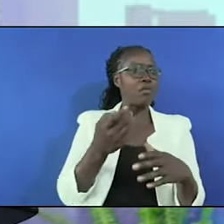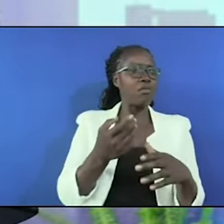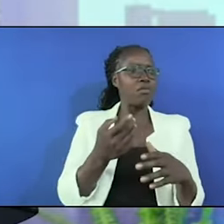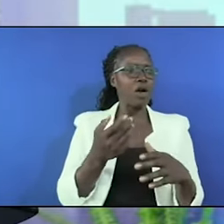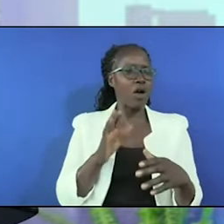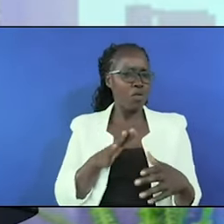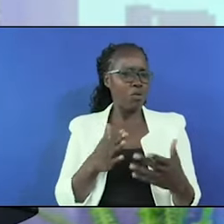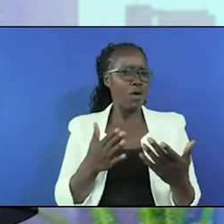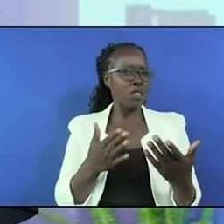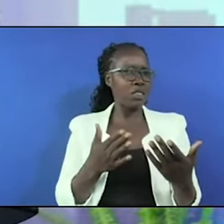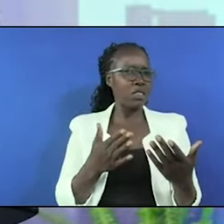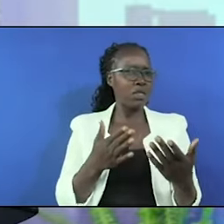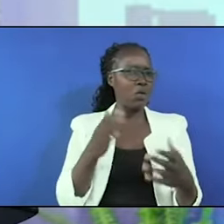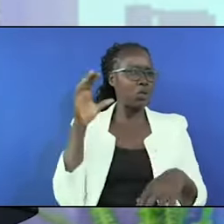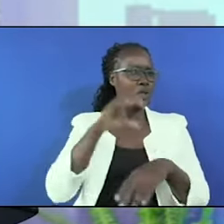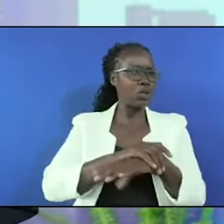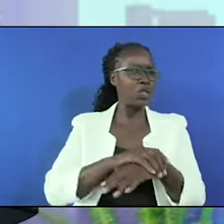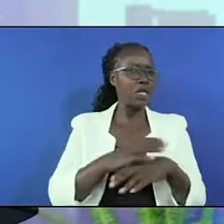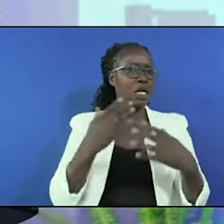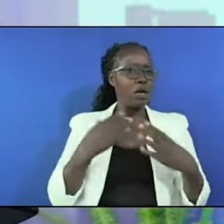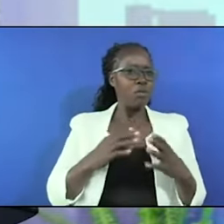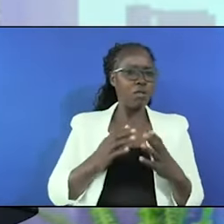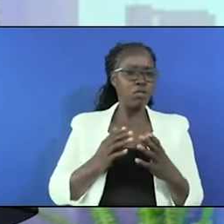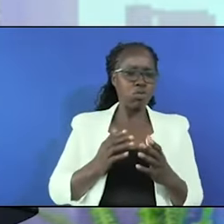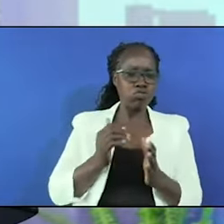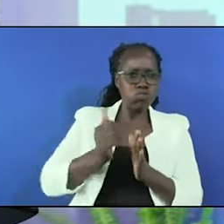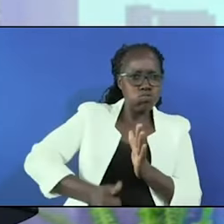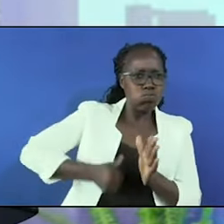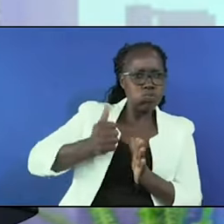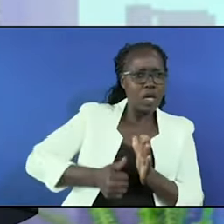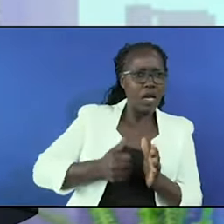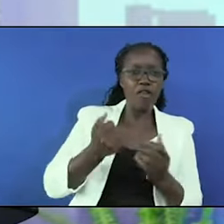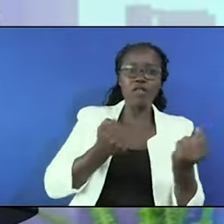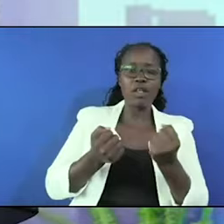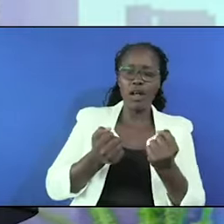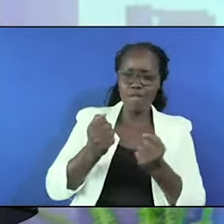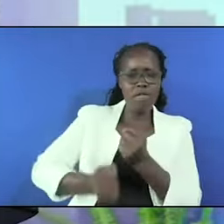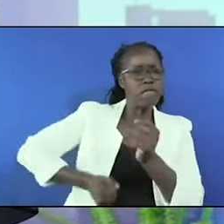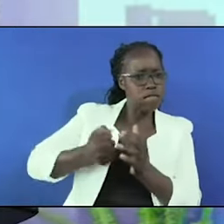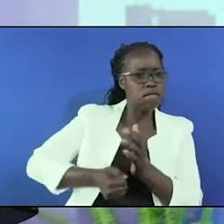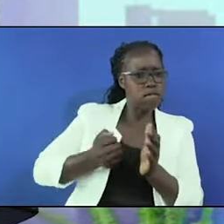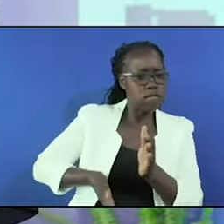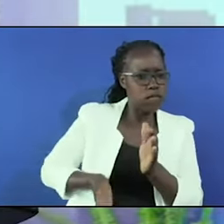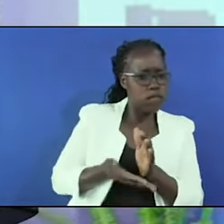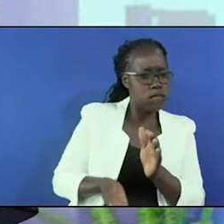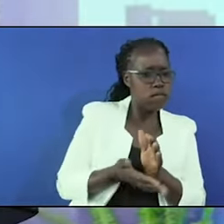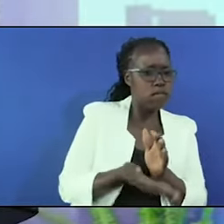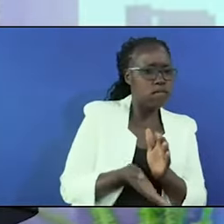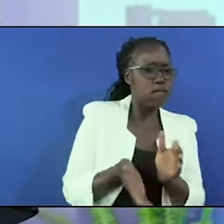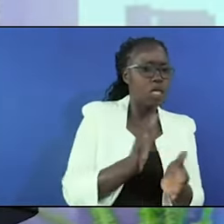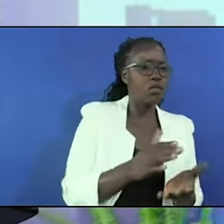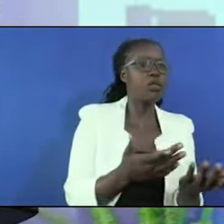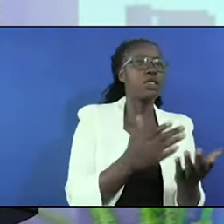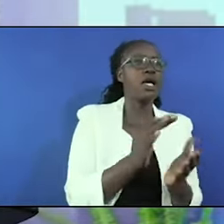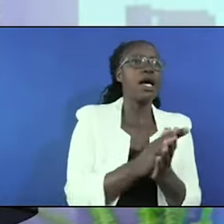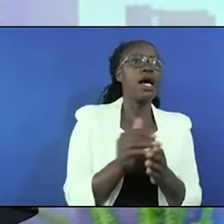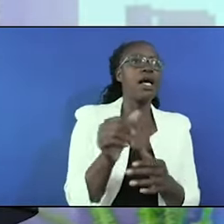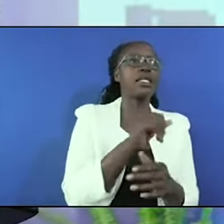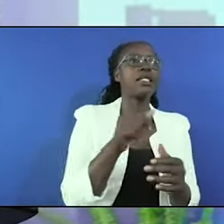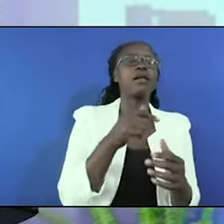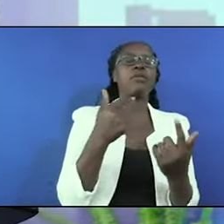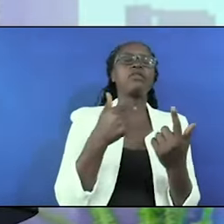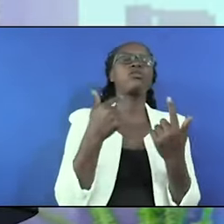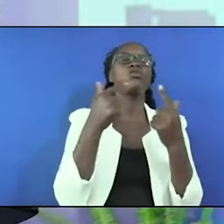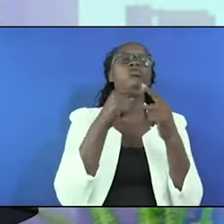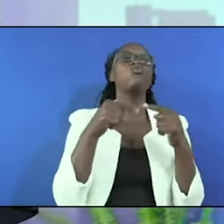stealing, people will call for the tire, let a tile, and the person will be hanged